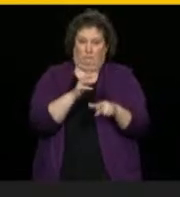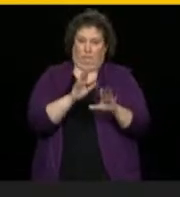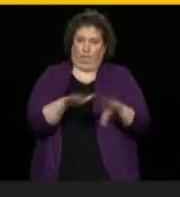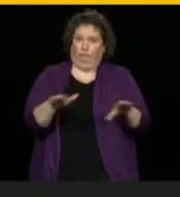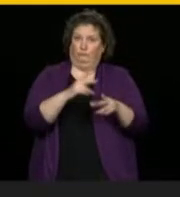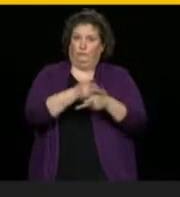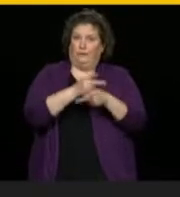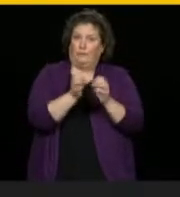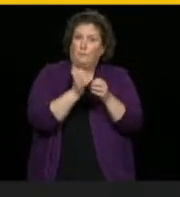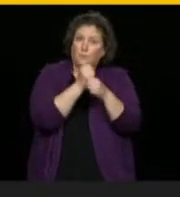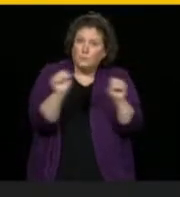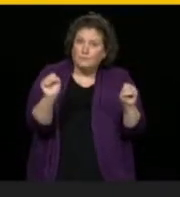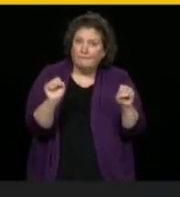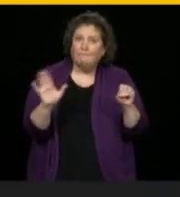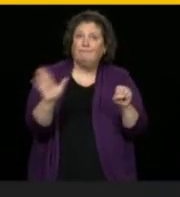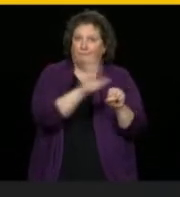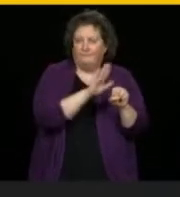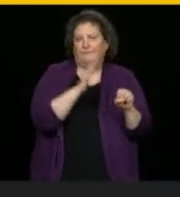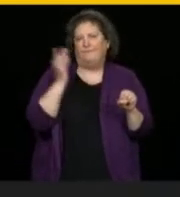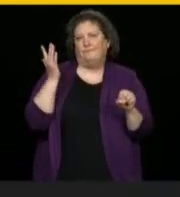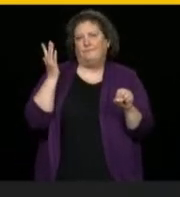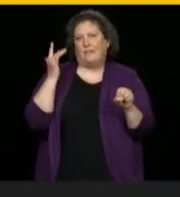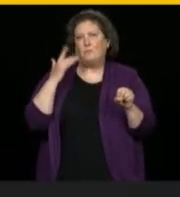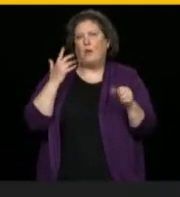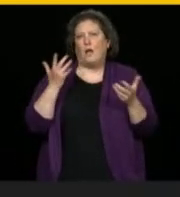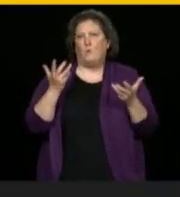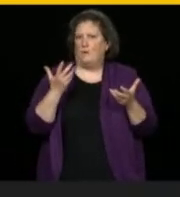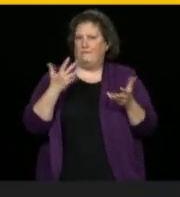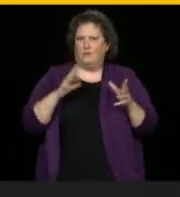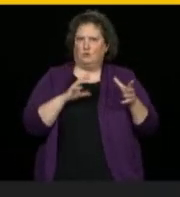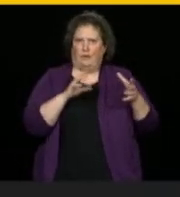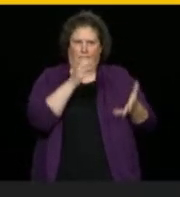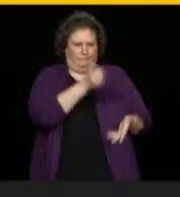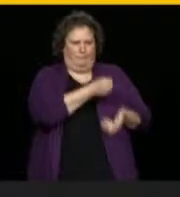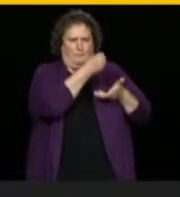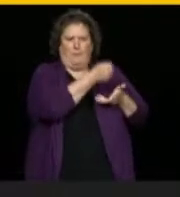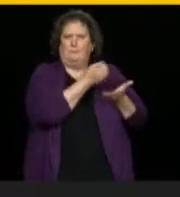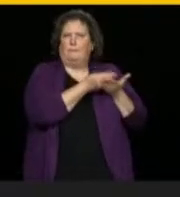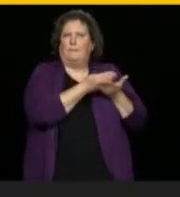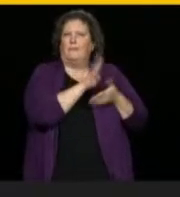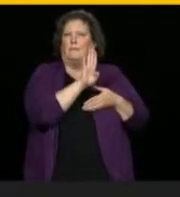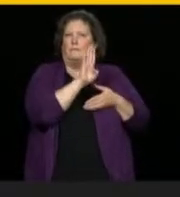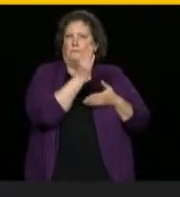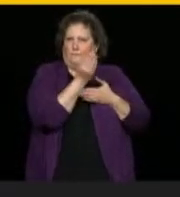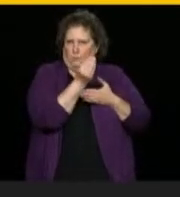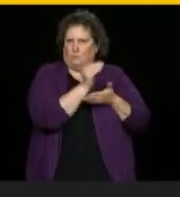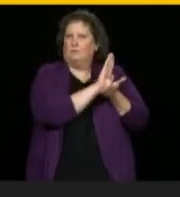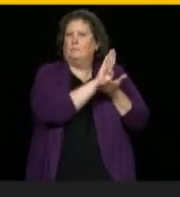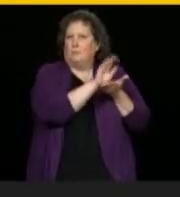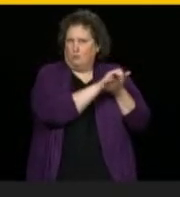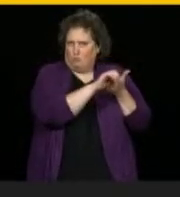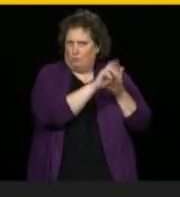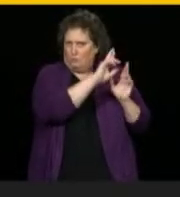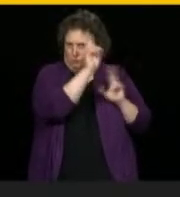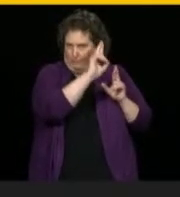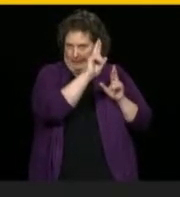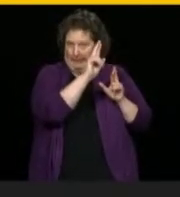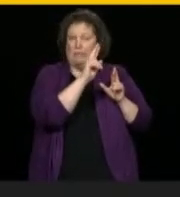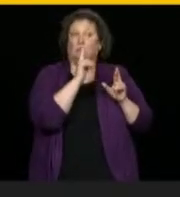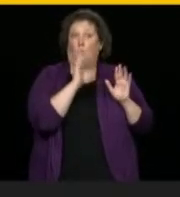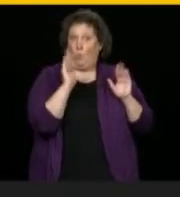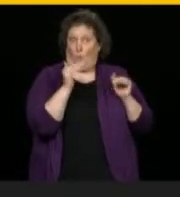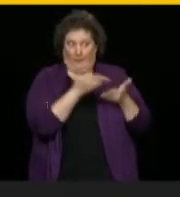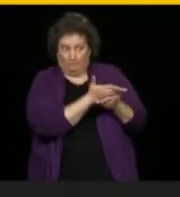of why we've set out $14 billion for the provinces. And we certainly hope that they will take that money and